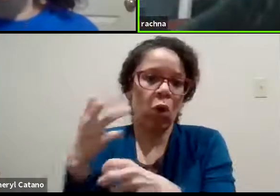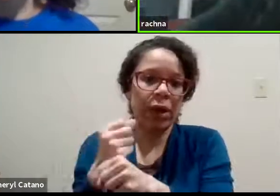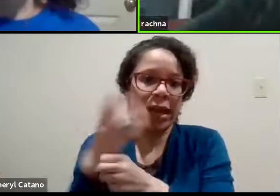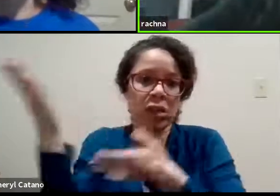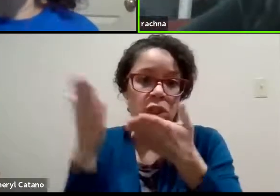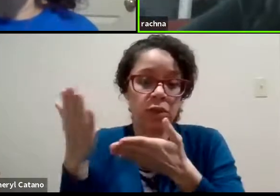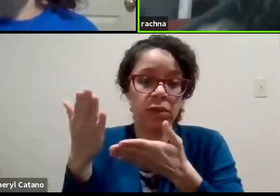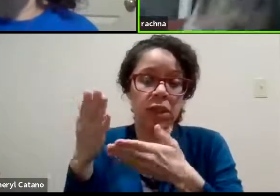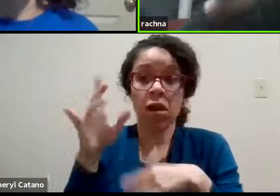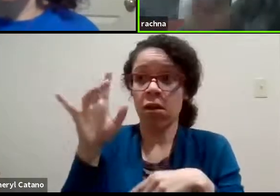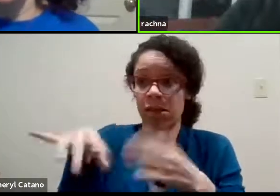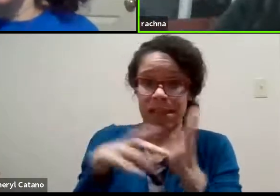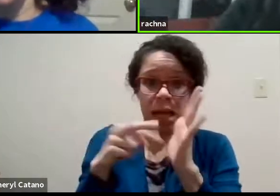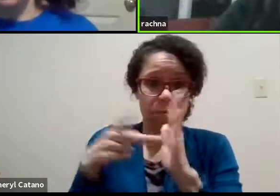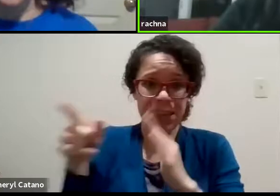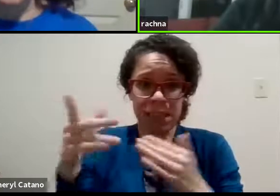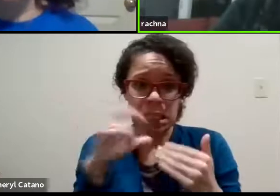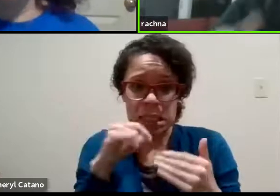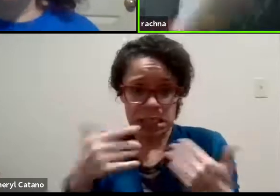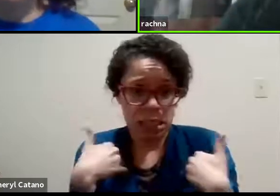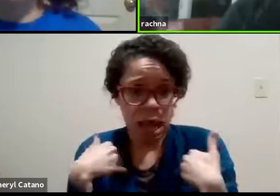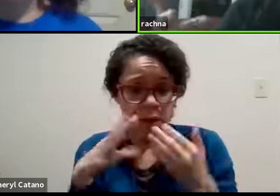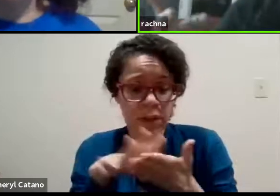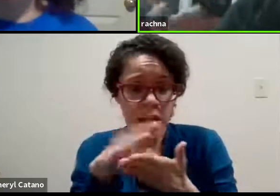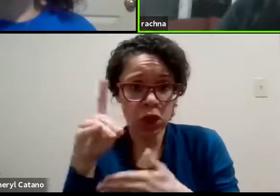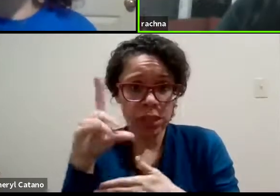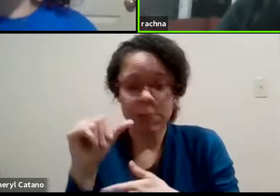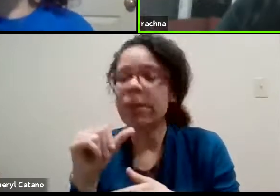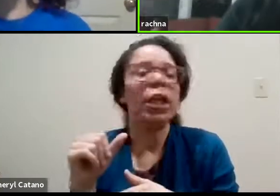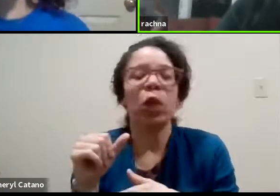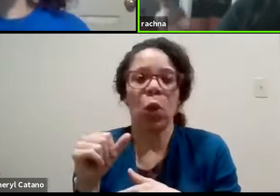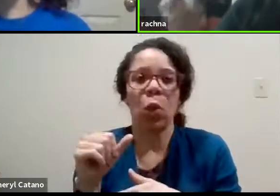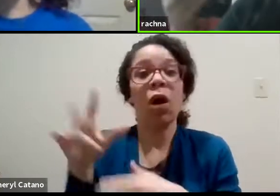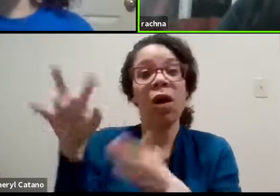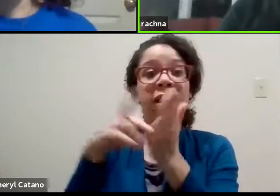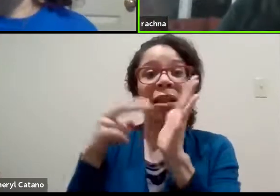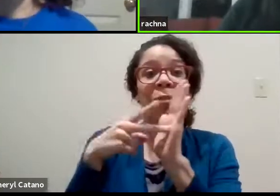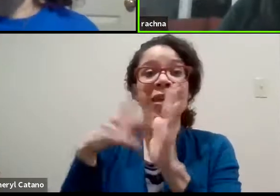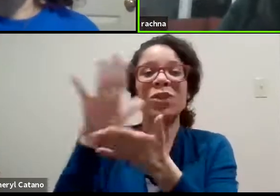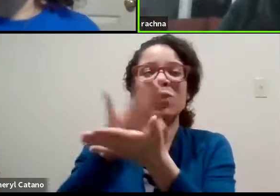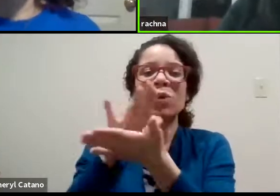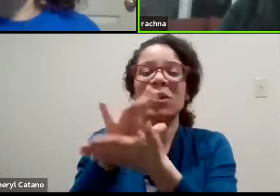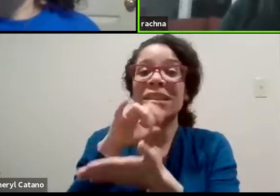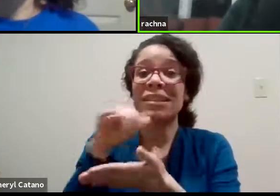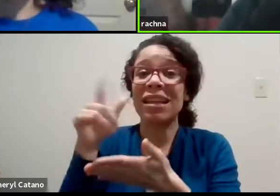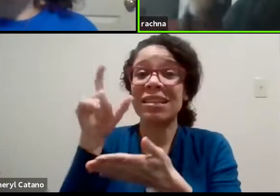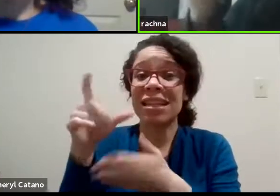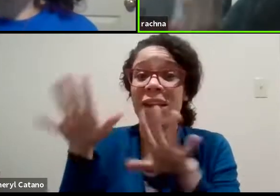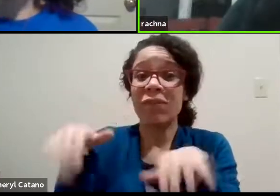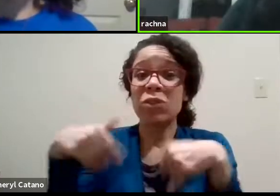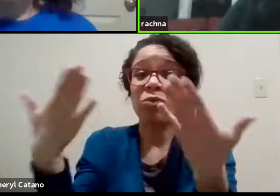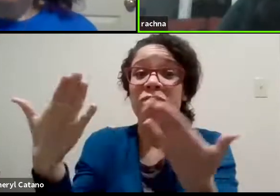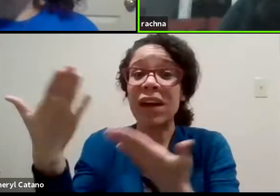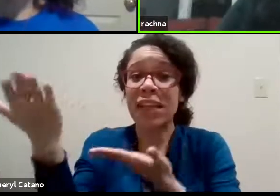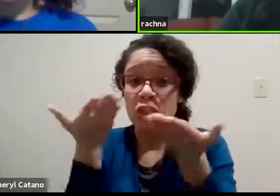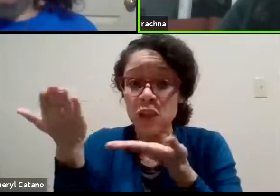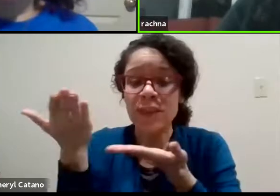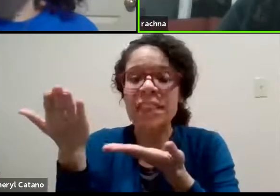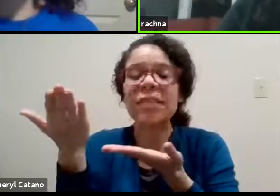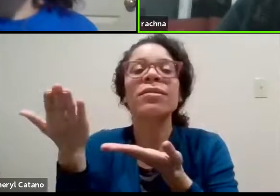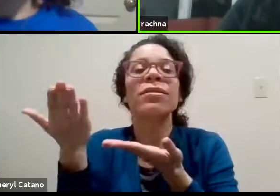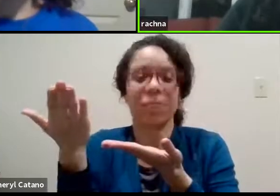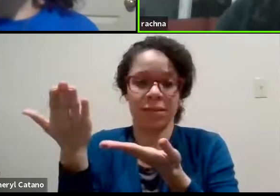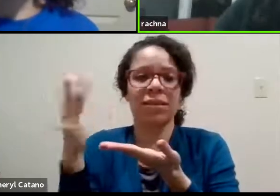child doesn't have a learning disability? No. But does that mean that school doesn't have to provide services? Yes.